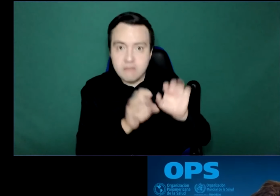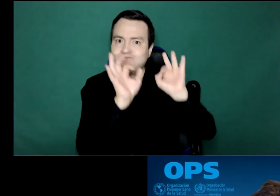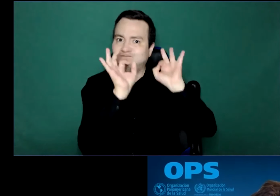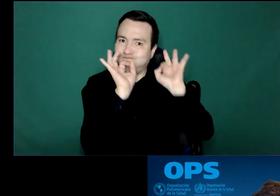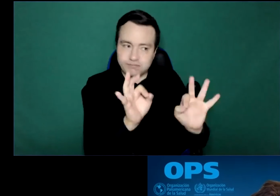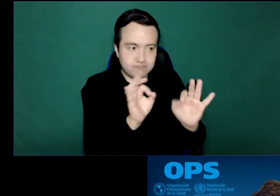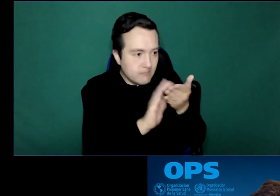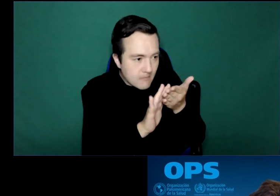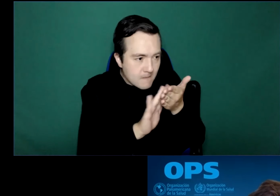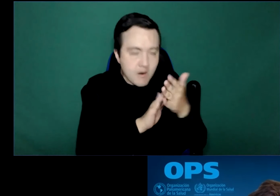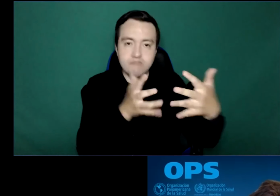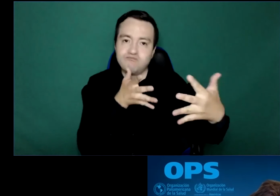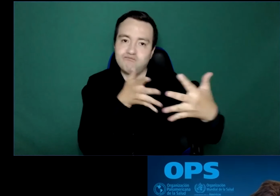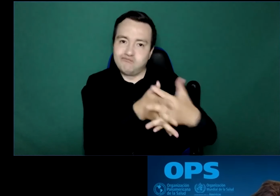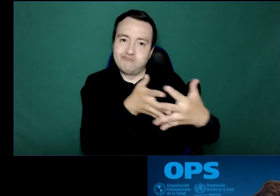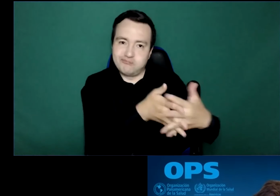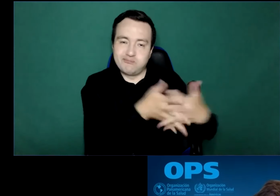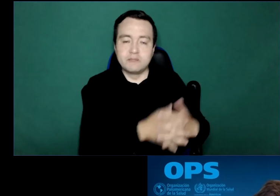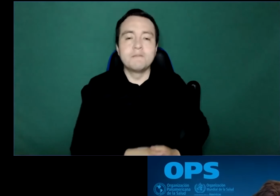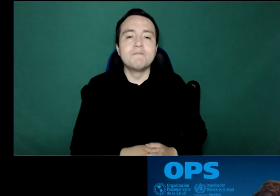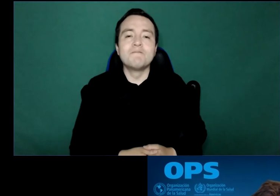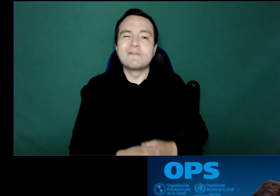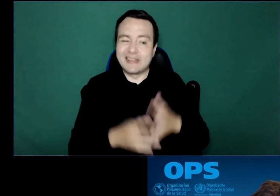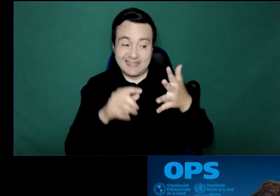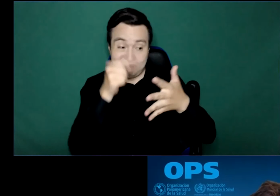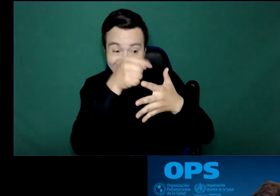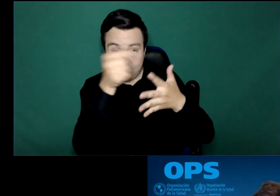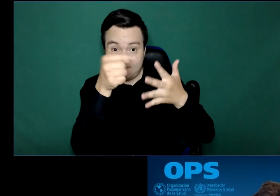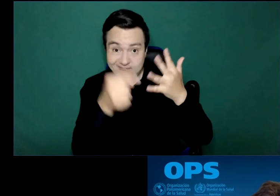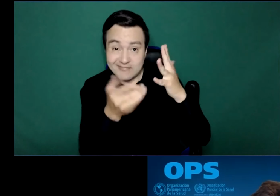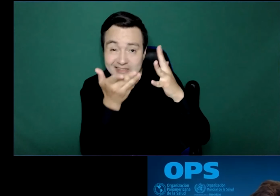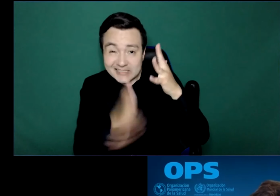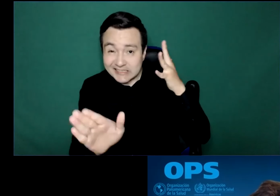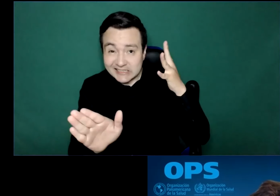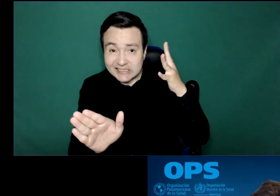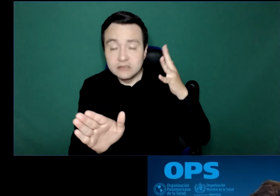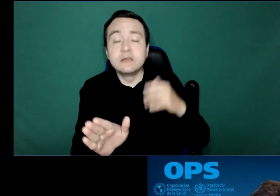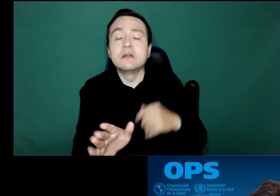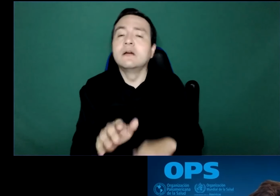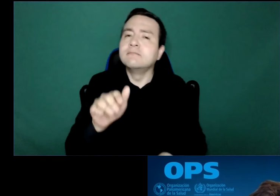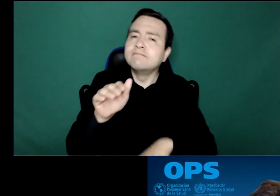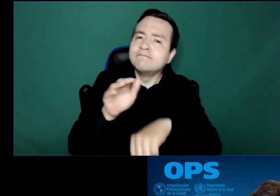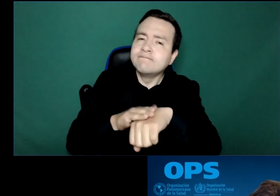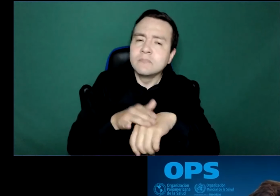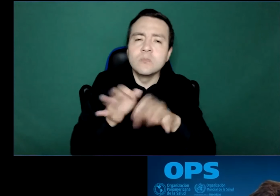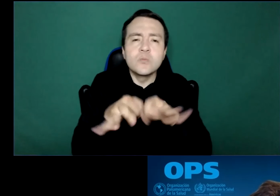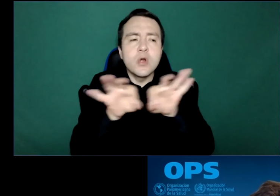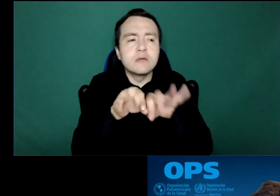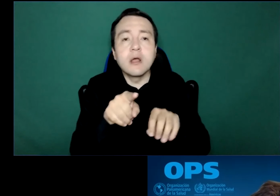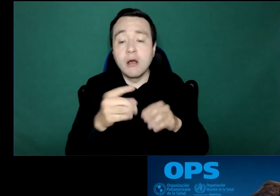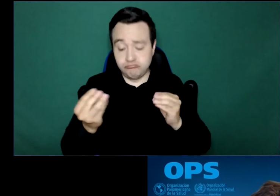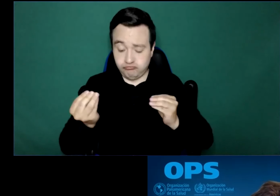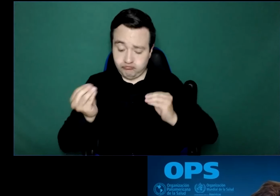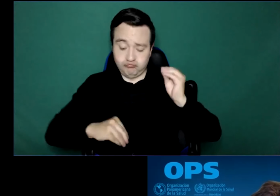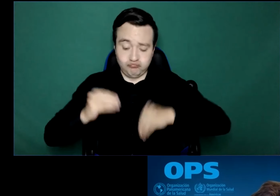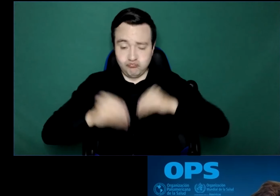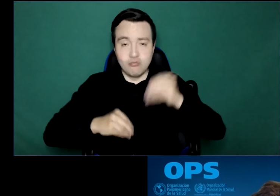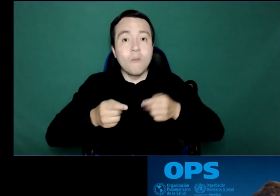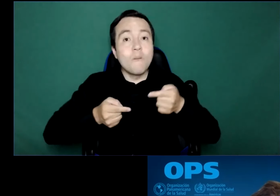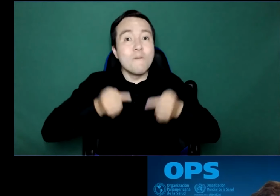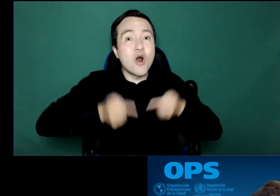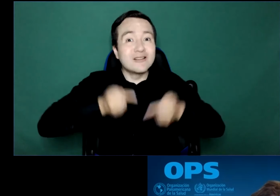better approach to moments like these. And finally, to consider the evidence and the analysis of barriers in the